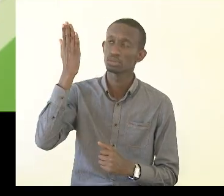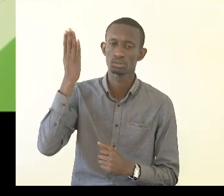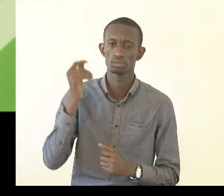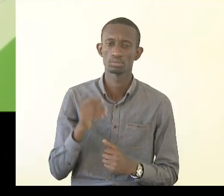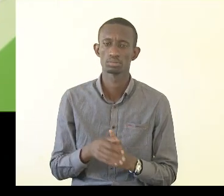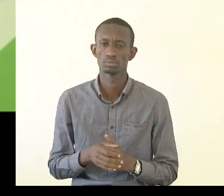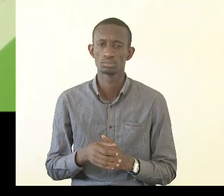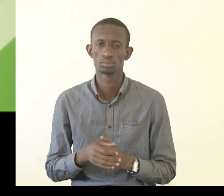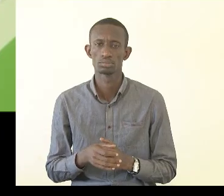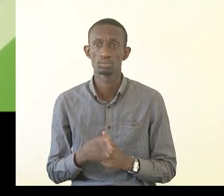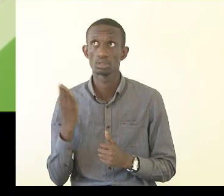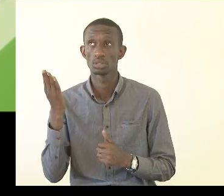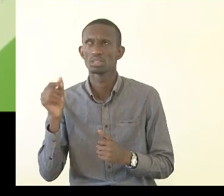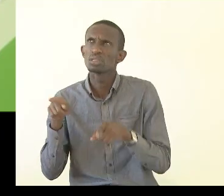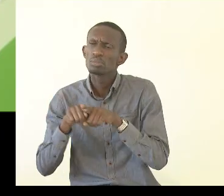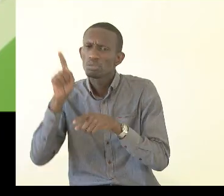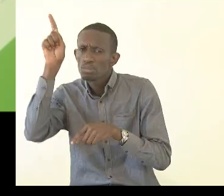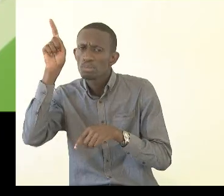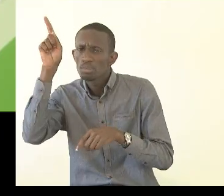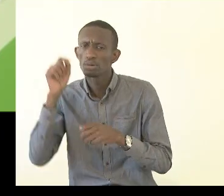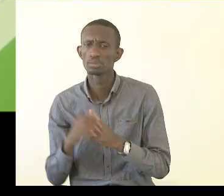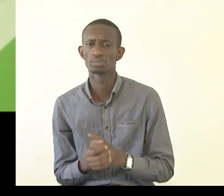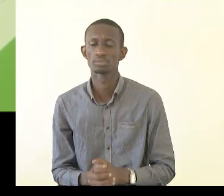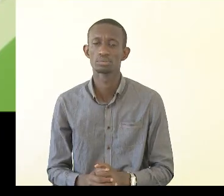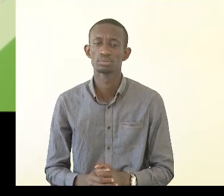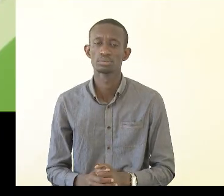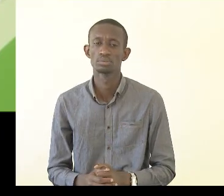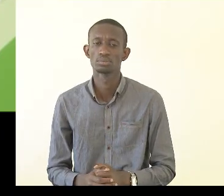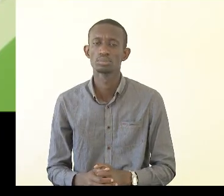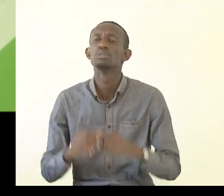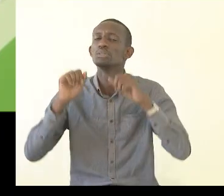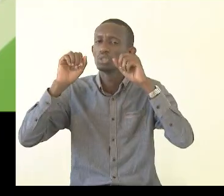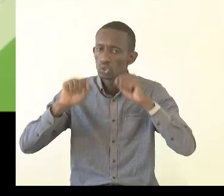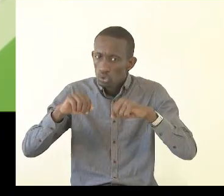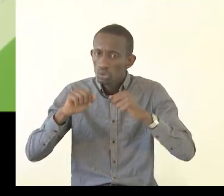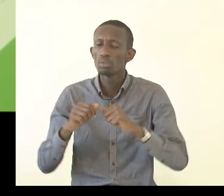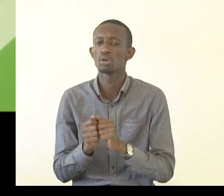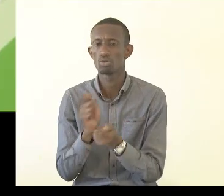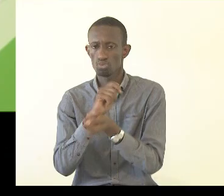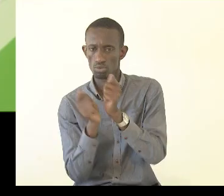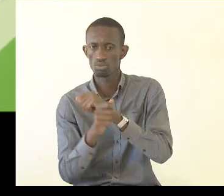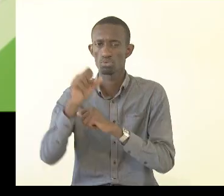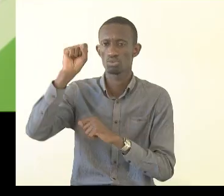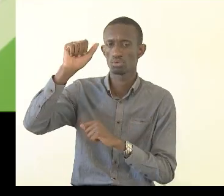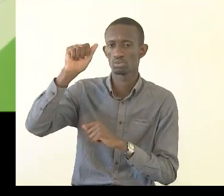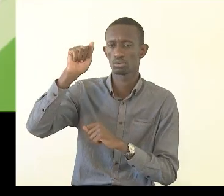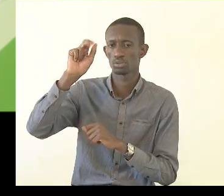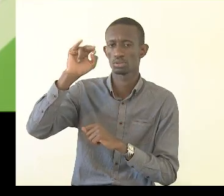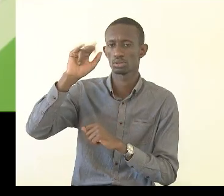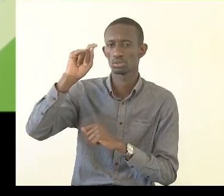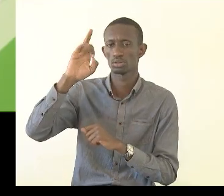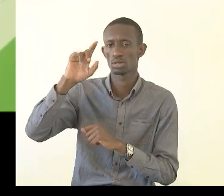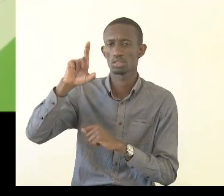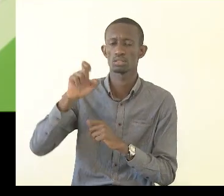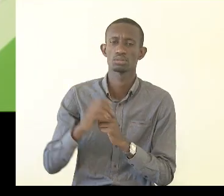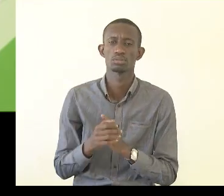mentioned, which is the same as this. And it can be synthesized from methylbenzene from here through the steps that